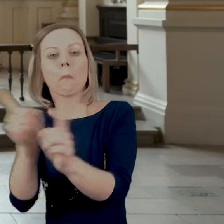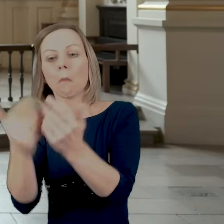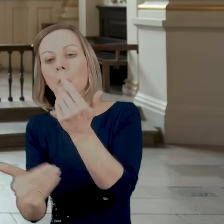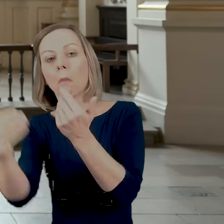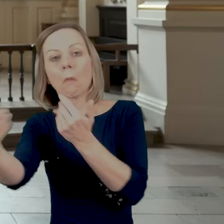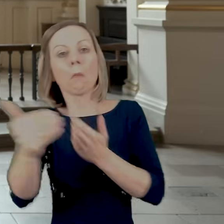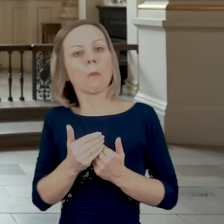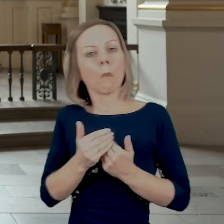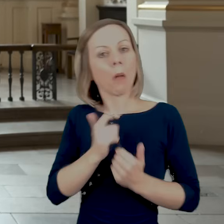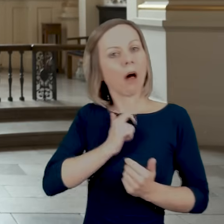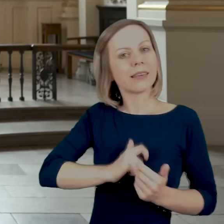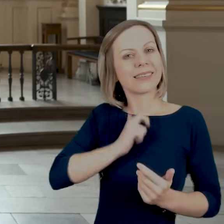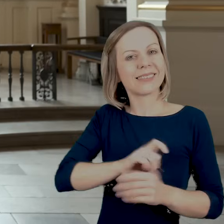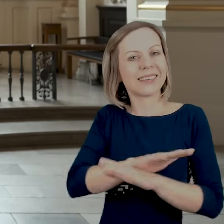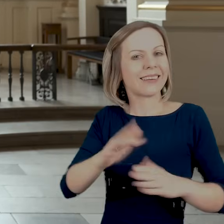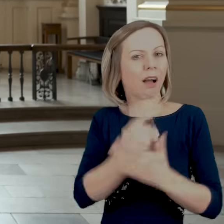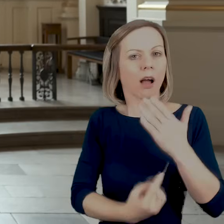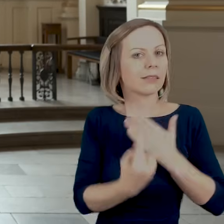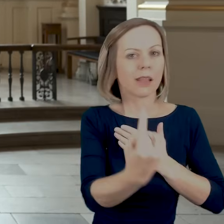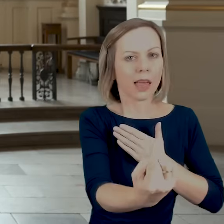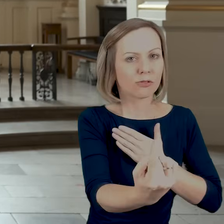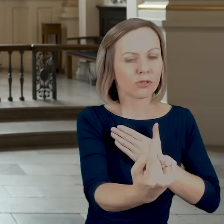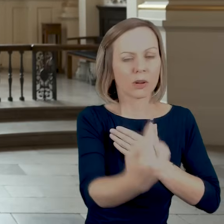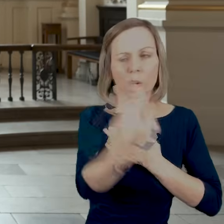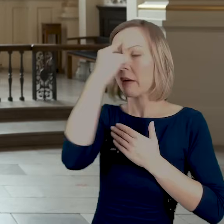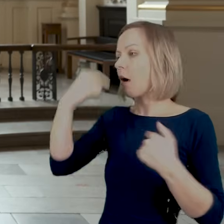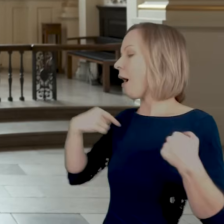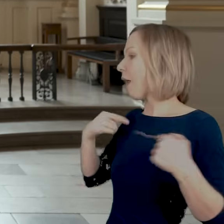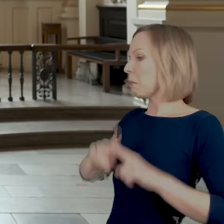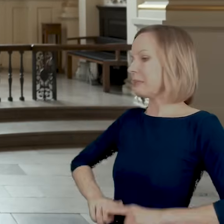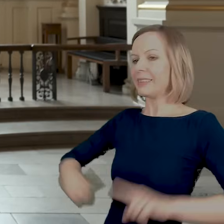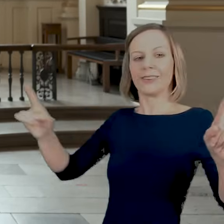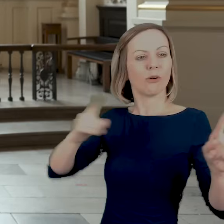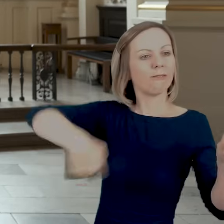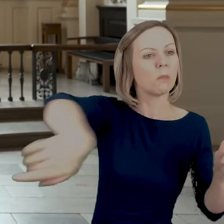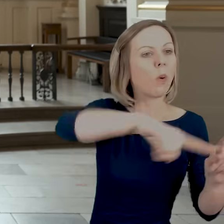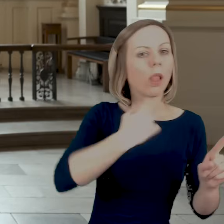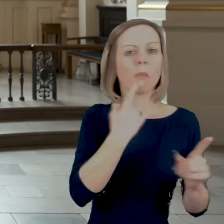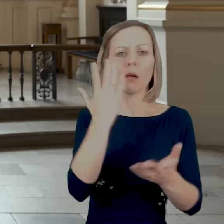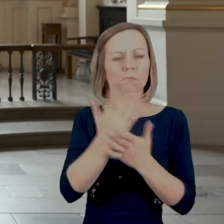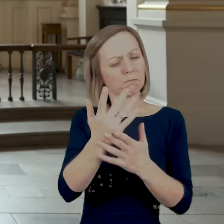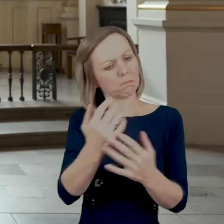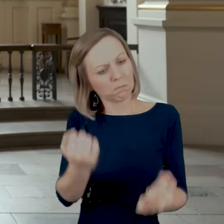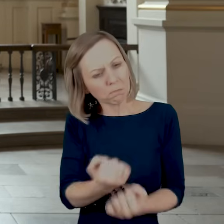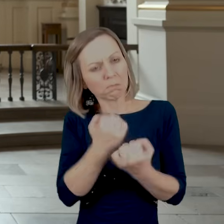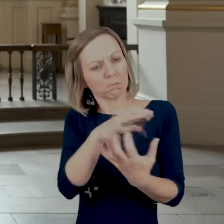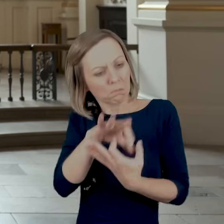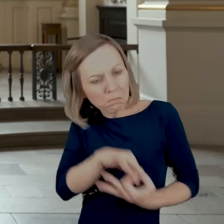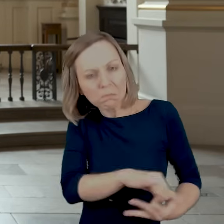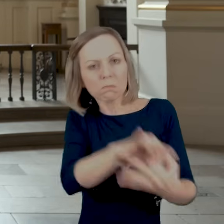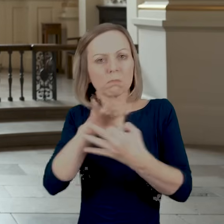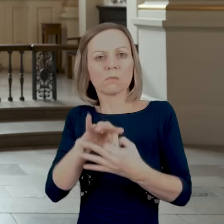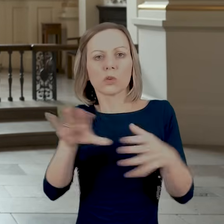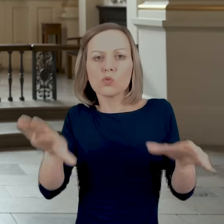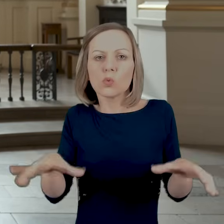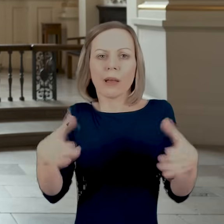but about God's invitation to what we may become. Identity is not about the isolation of establishing there is no one